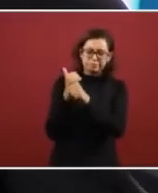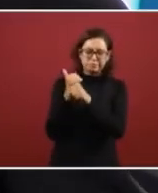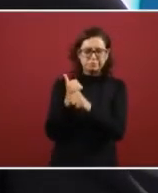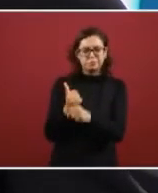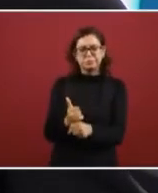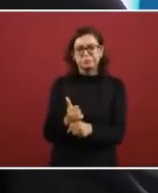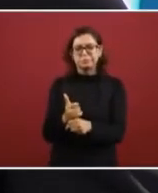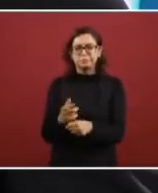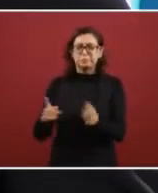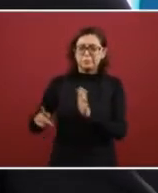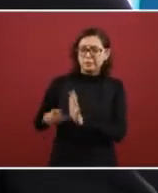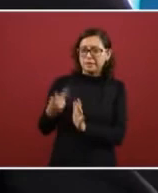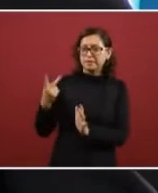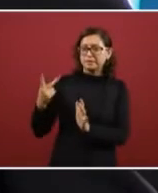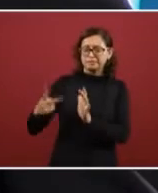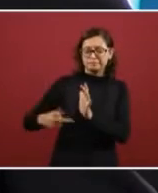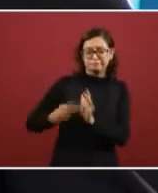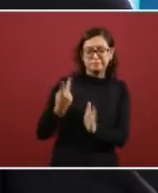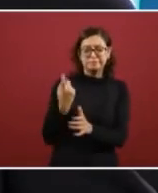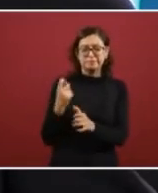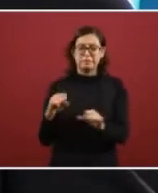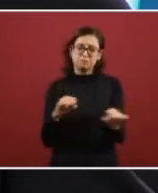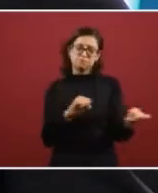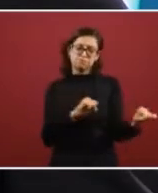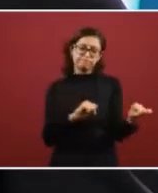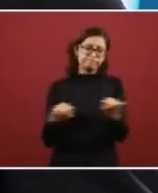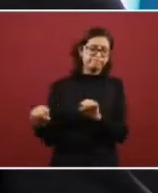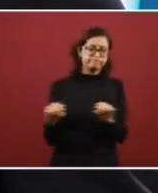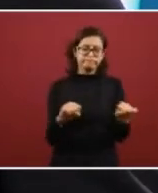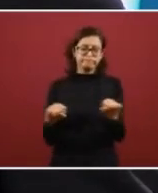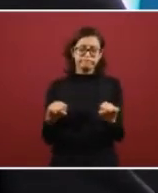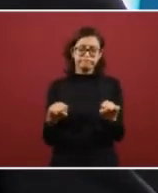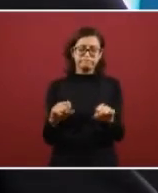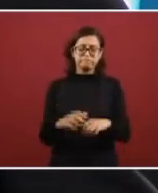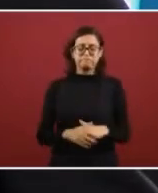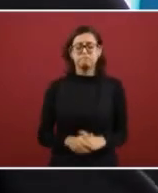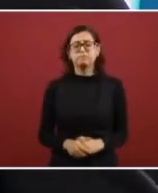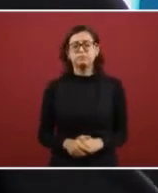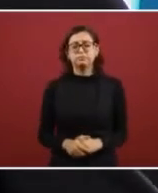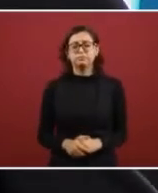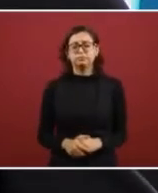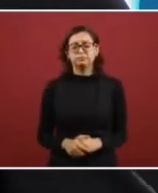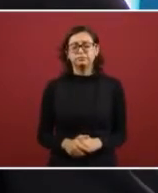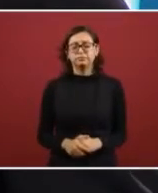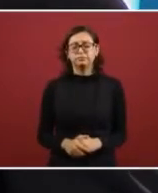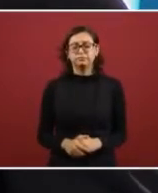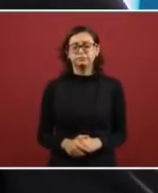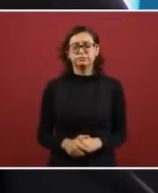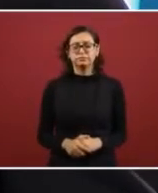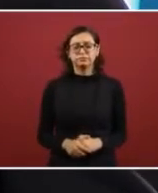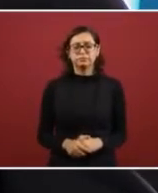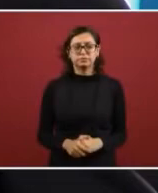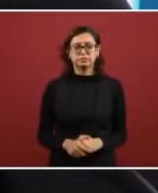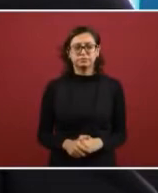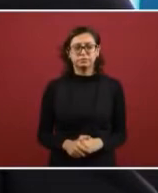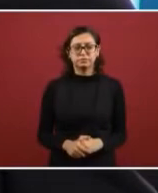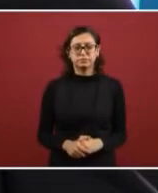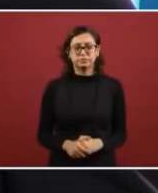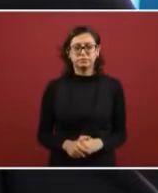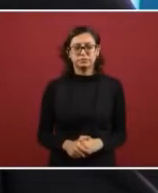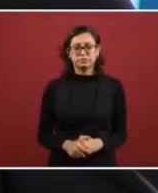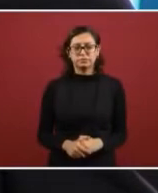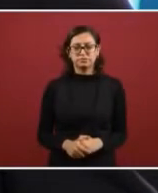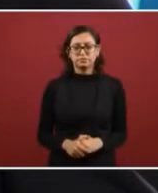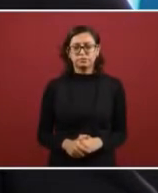han impactado nuestro país. Painfully affected, los sismos but seismic activity